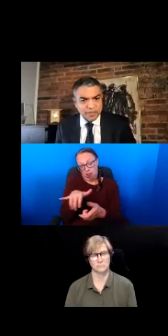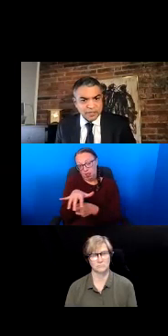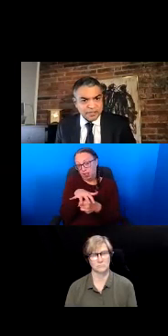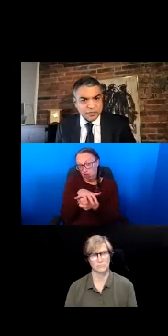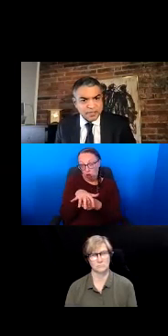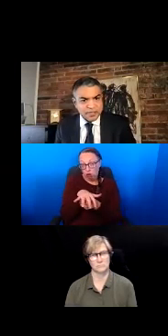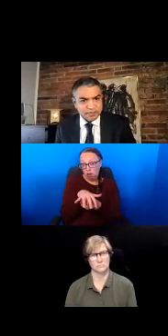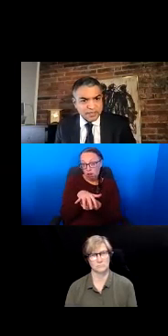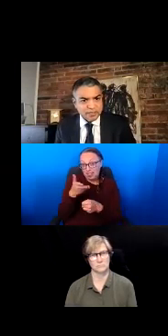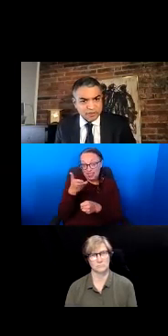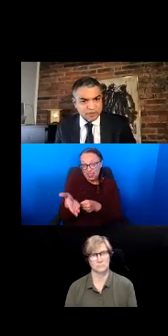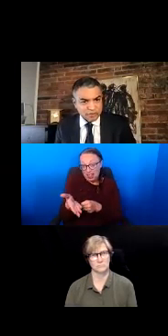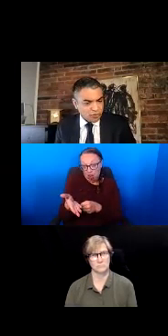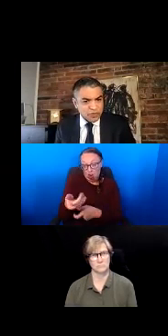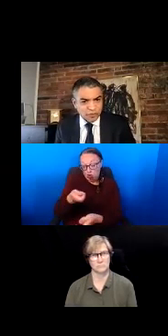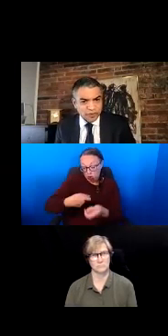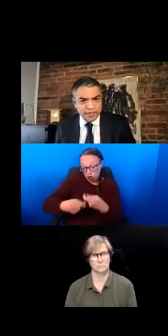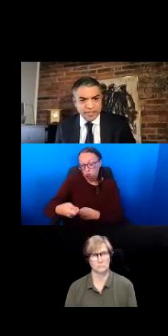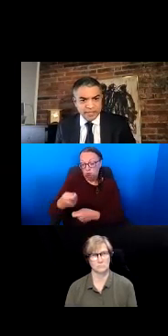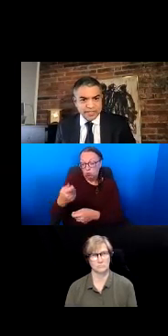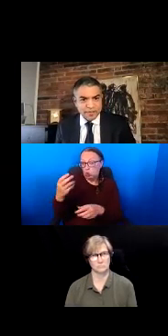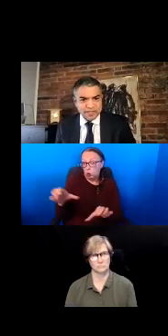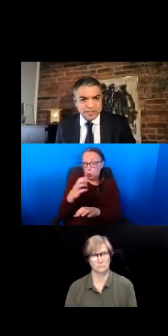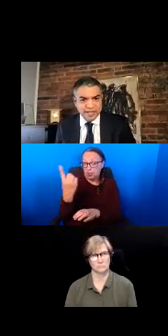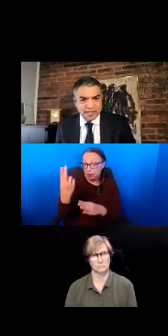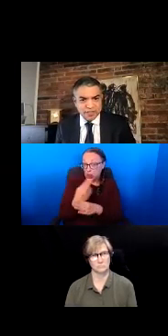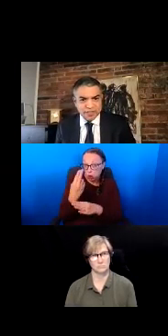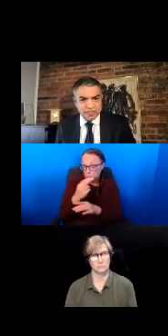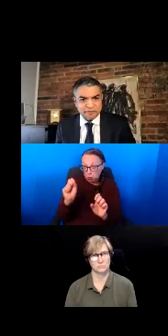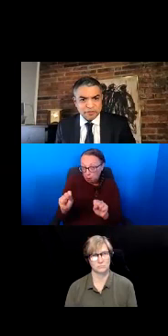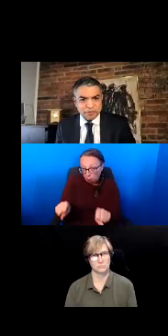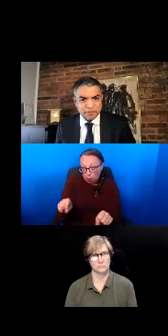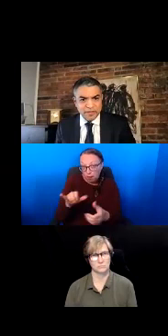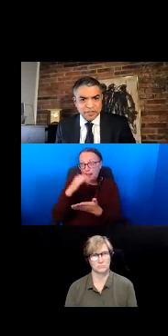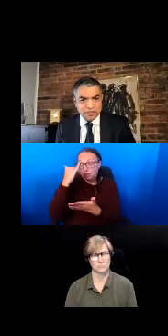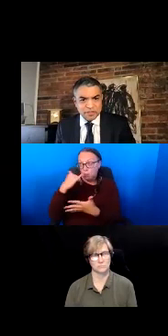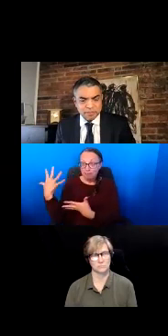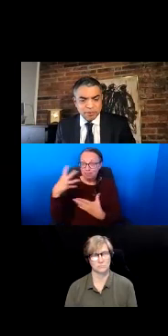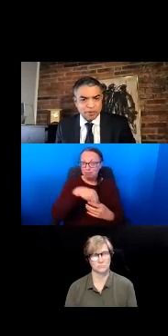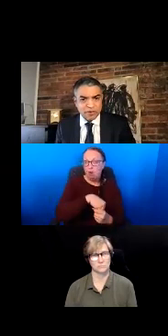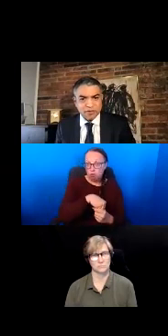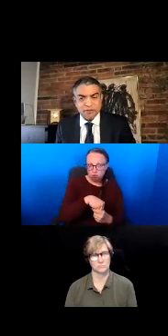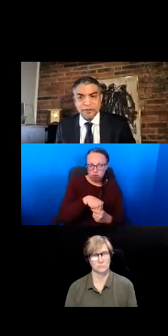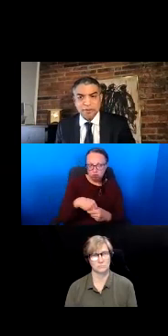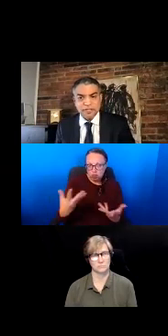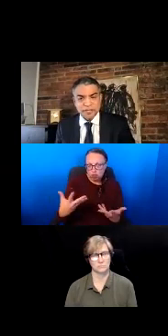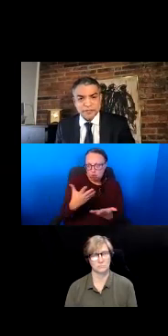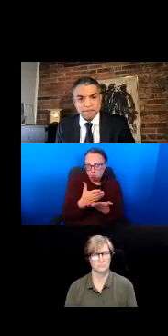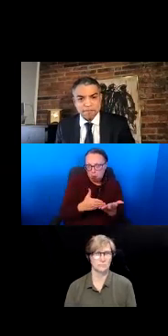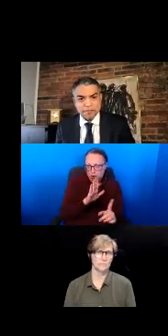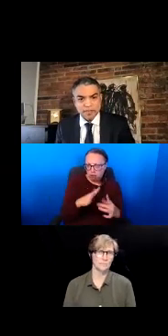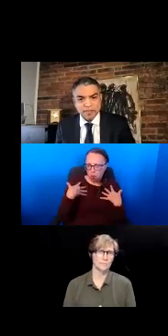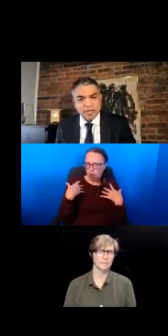compensatory, that it's doing something useful, and that's why it's engaged in these individuals with aphasia. It's part of their recovery